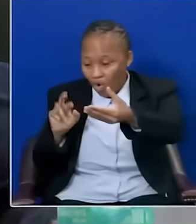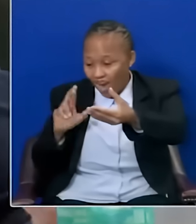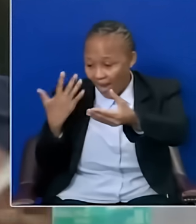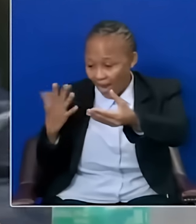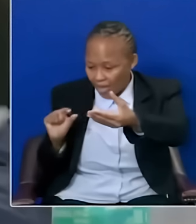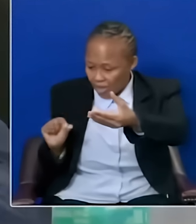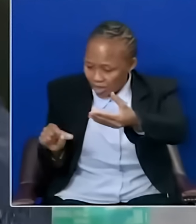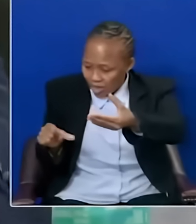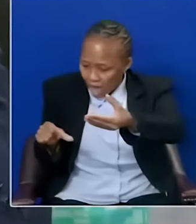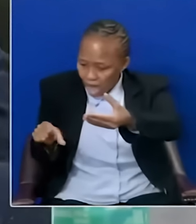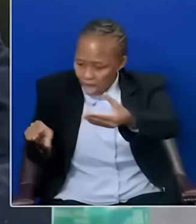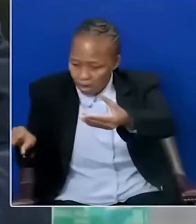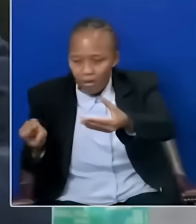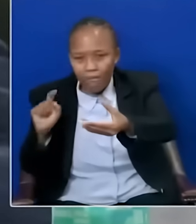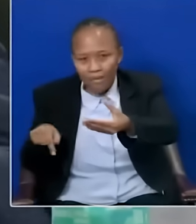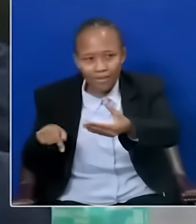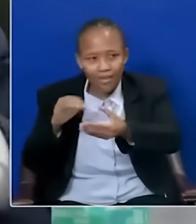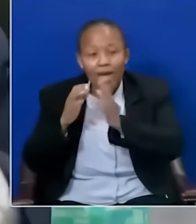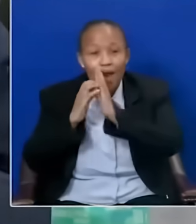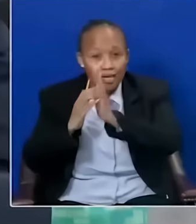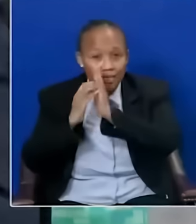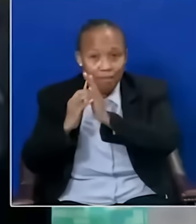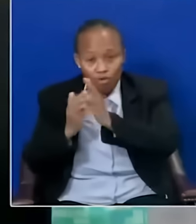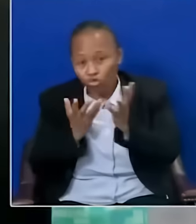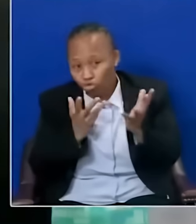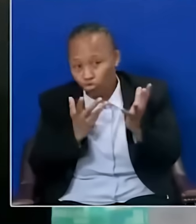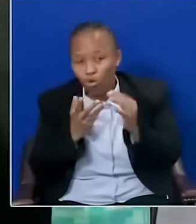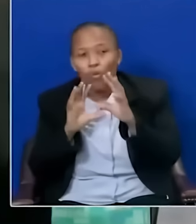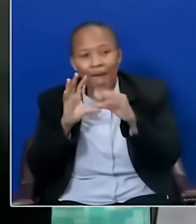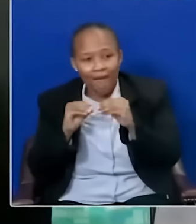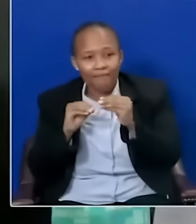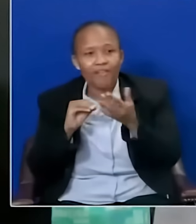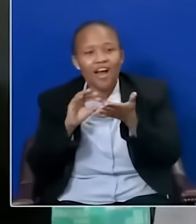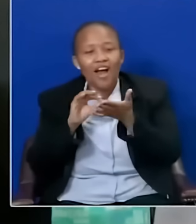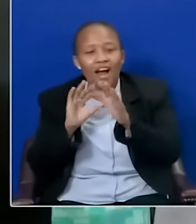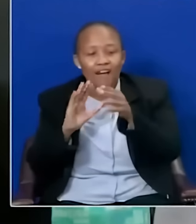ballistic case file, for example, you will have one sticker on your